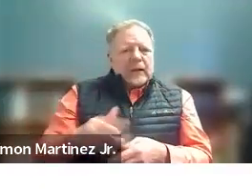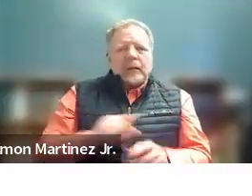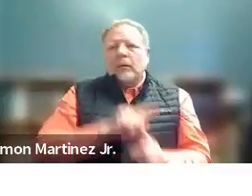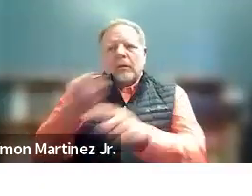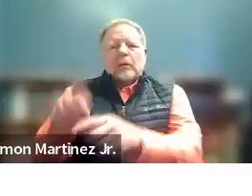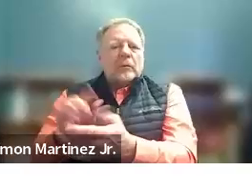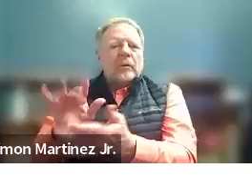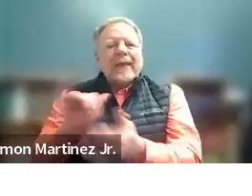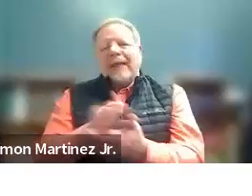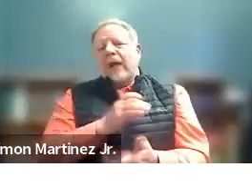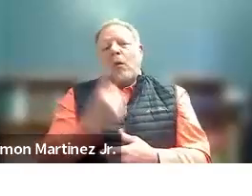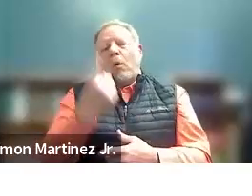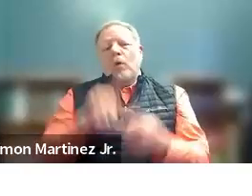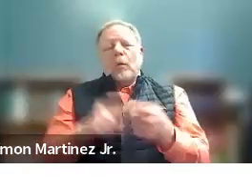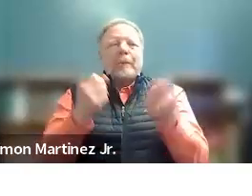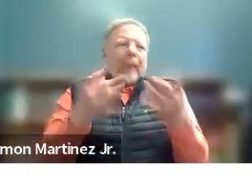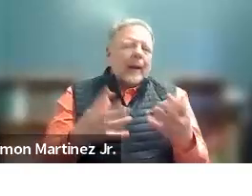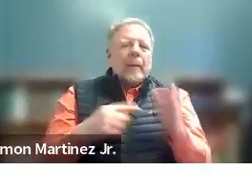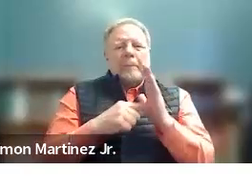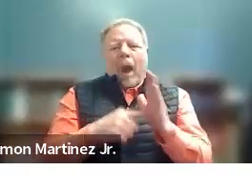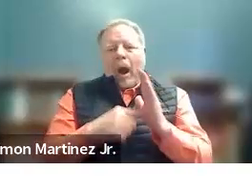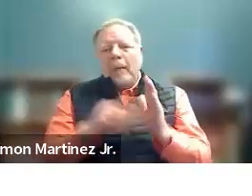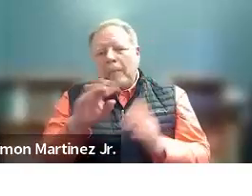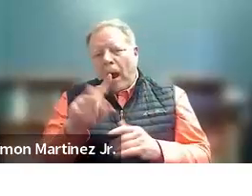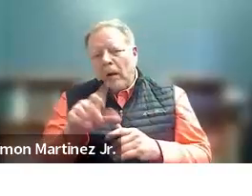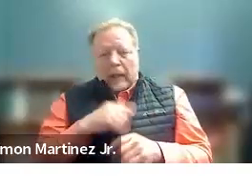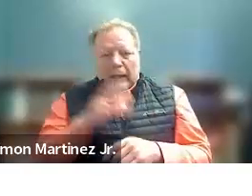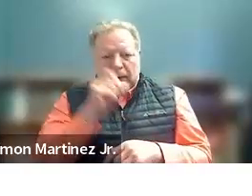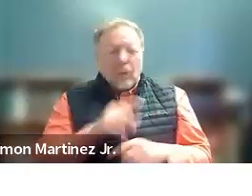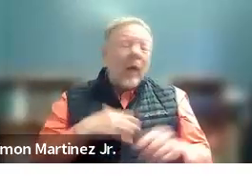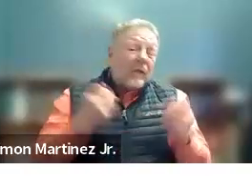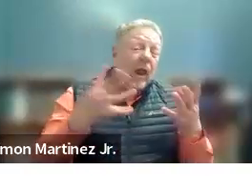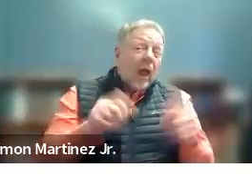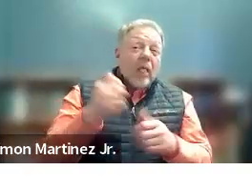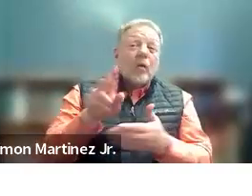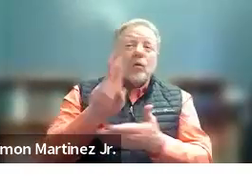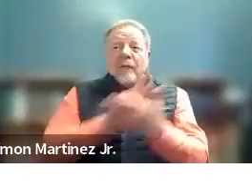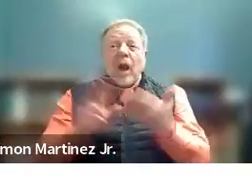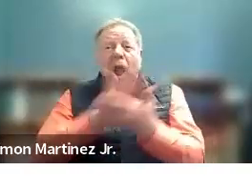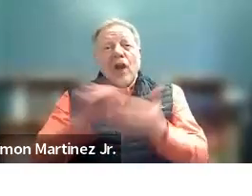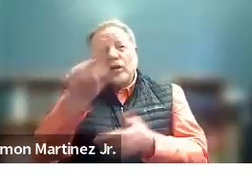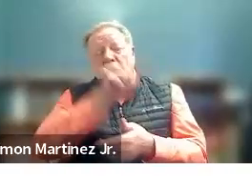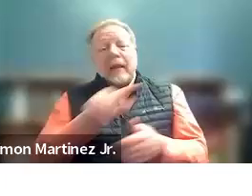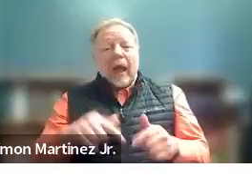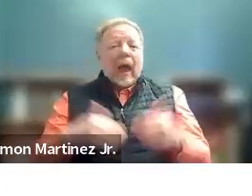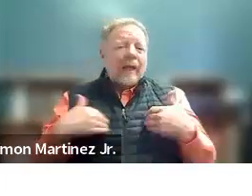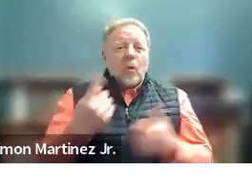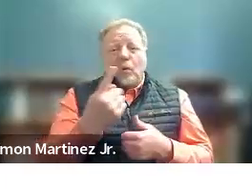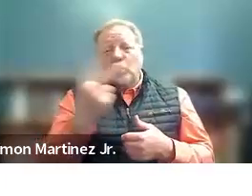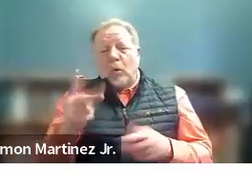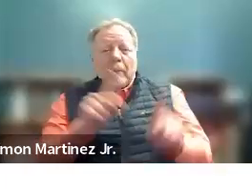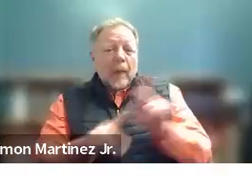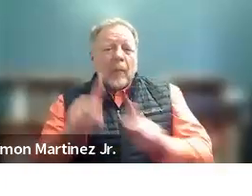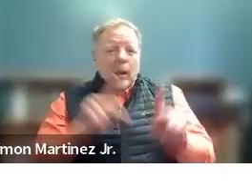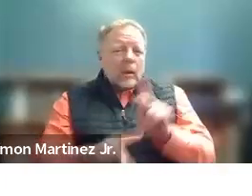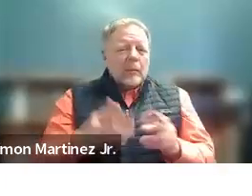of our one to many, I guess, model. I mean, there's a lot of other universities that have one or two people,